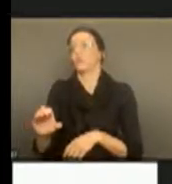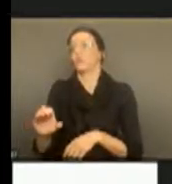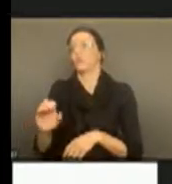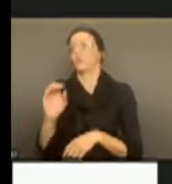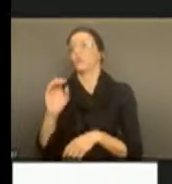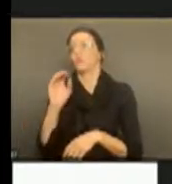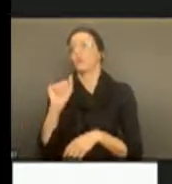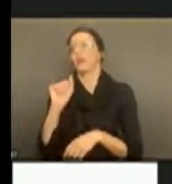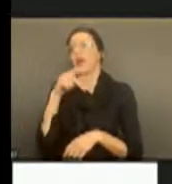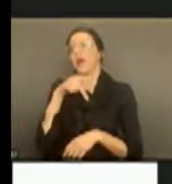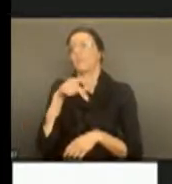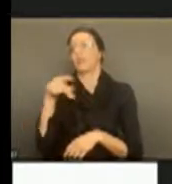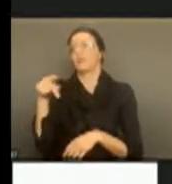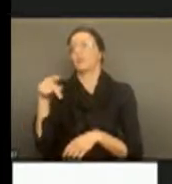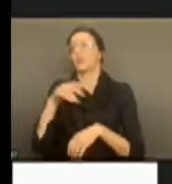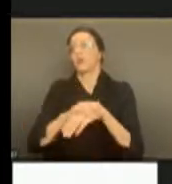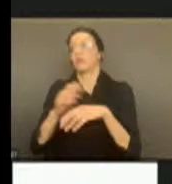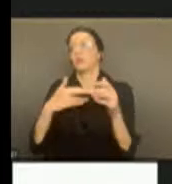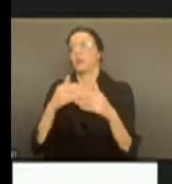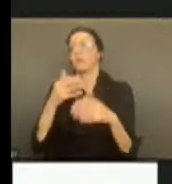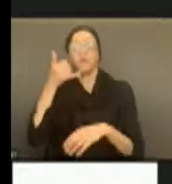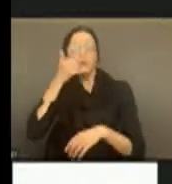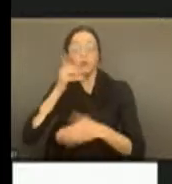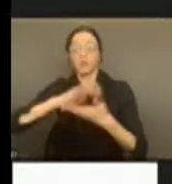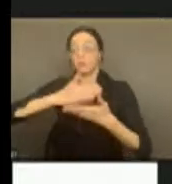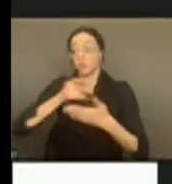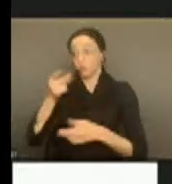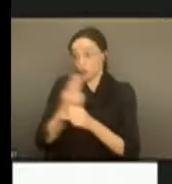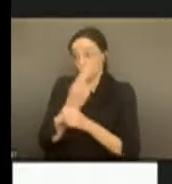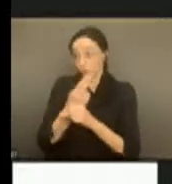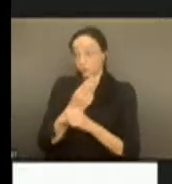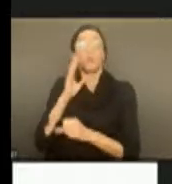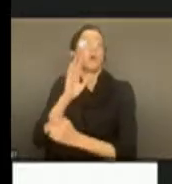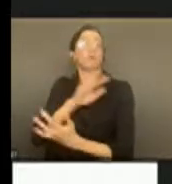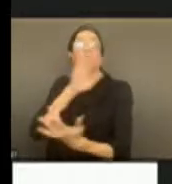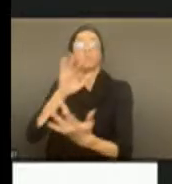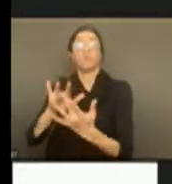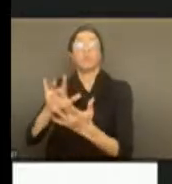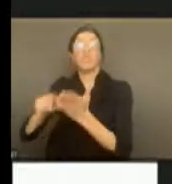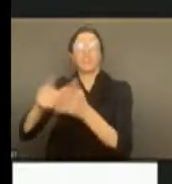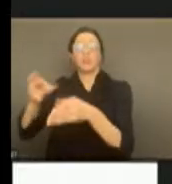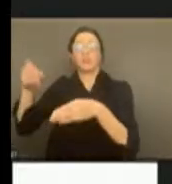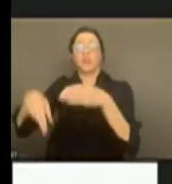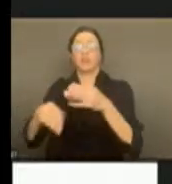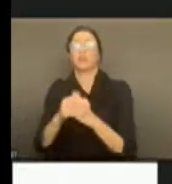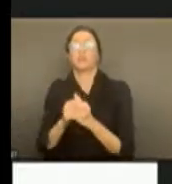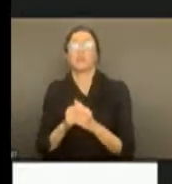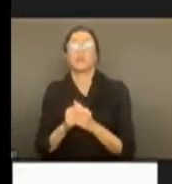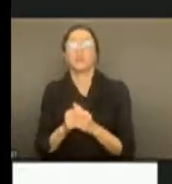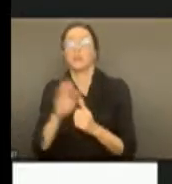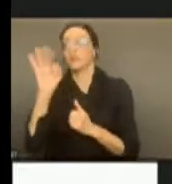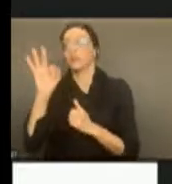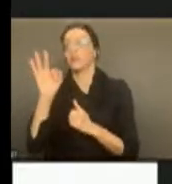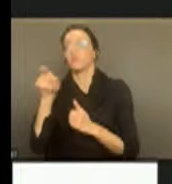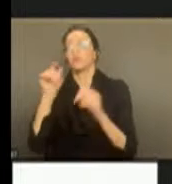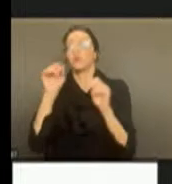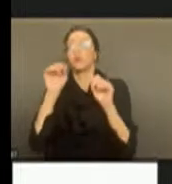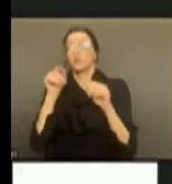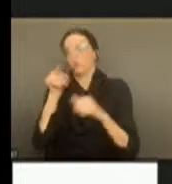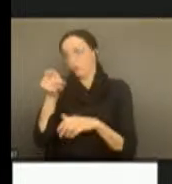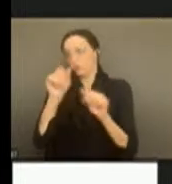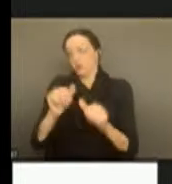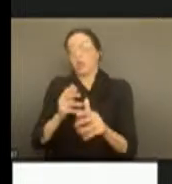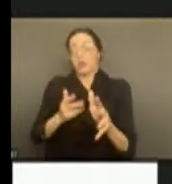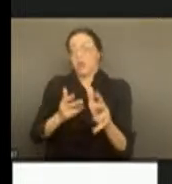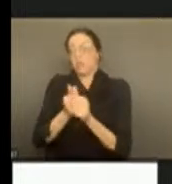using, and we will get back to you at the end. So if you can update your Zoom application on your hardware. The